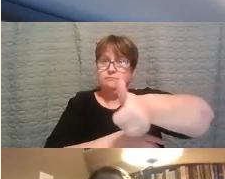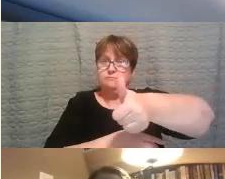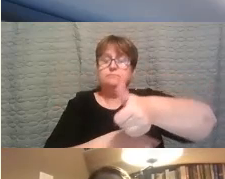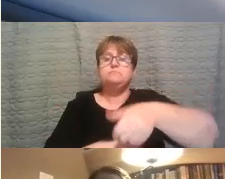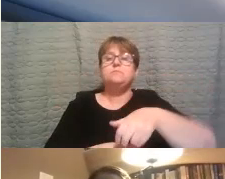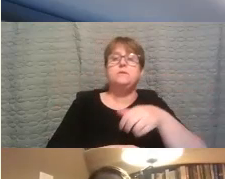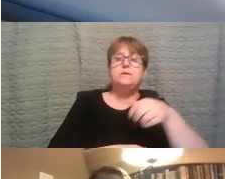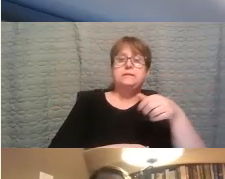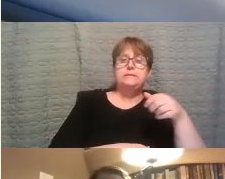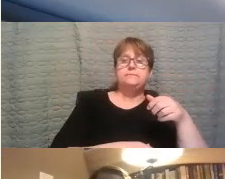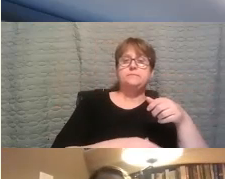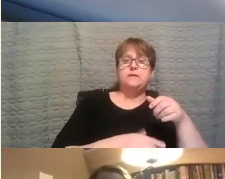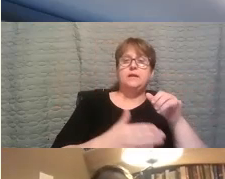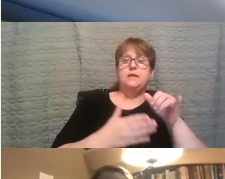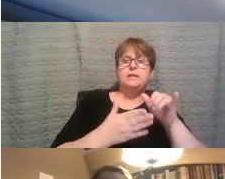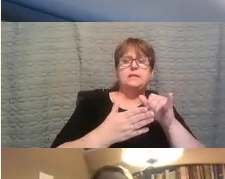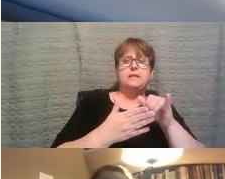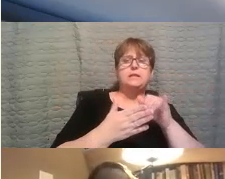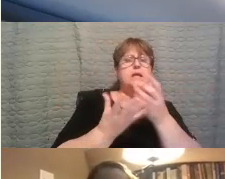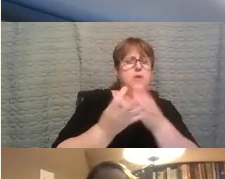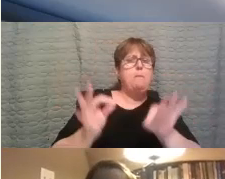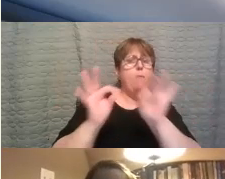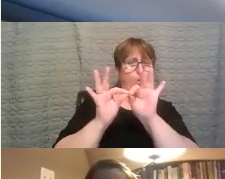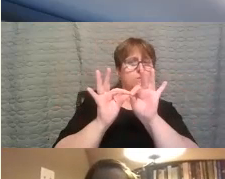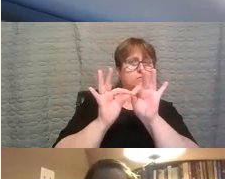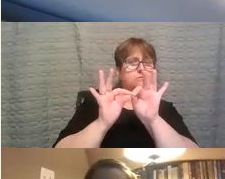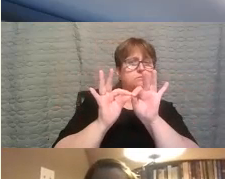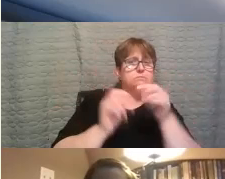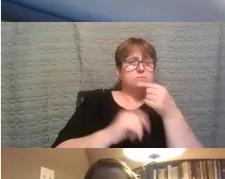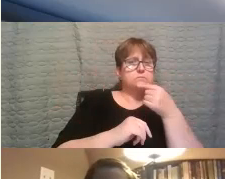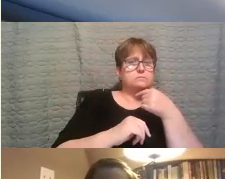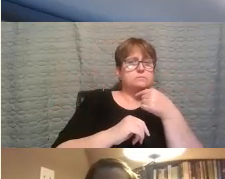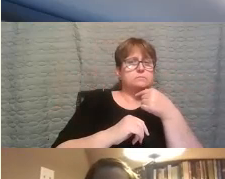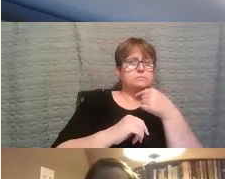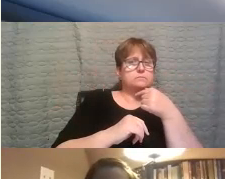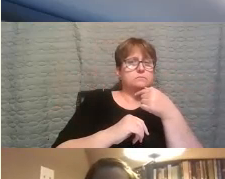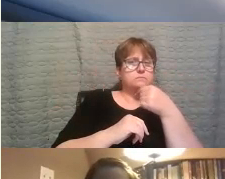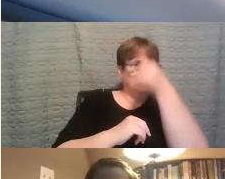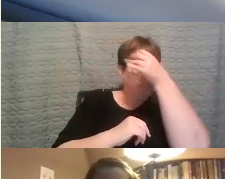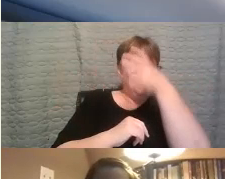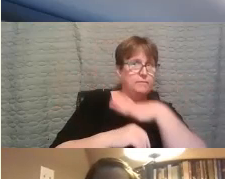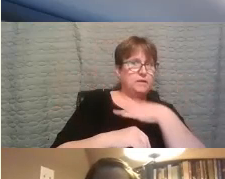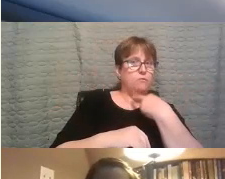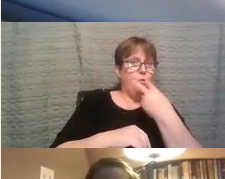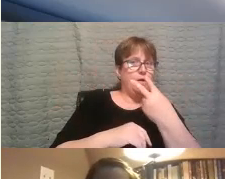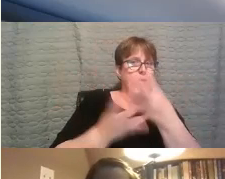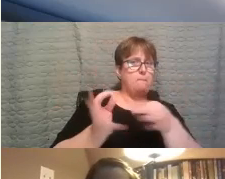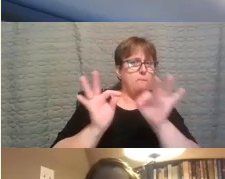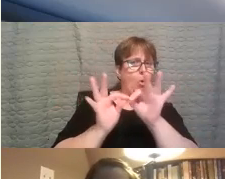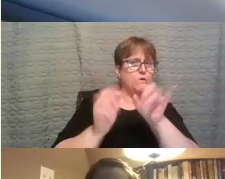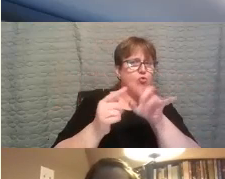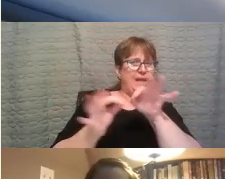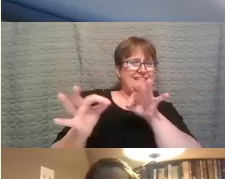This part is very important, and I think uh, it's important to